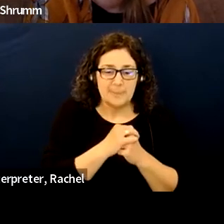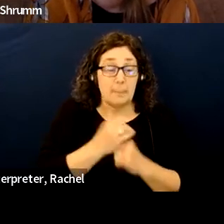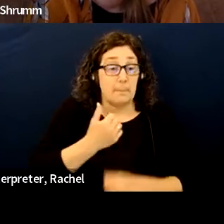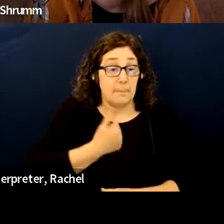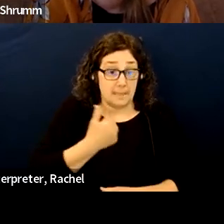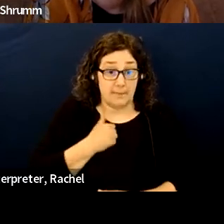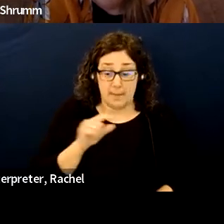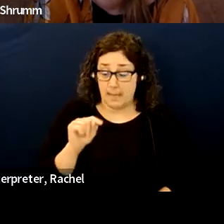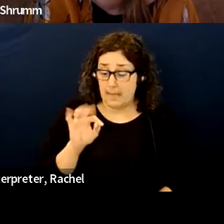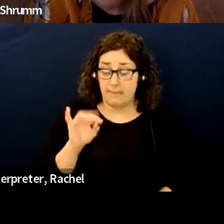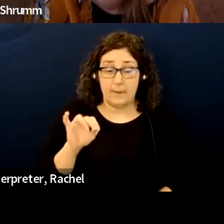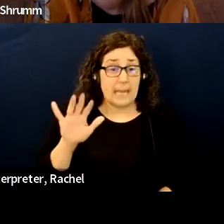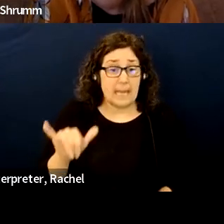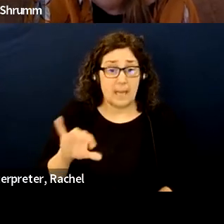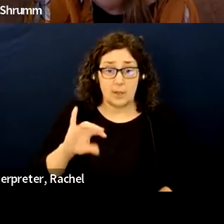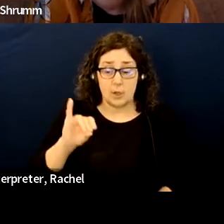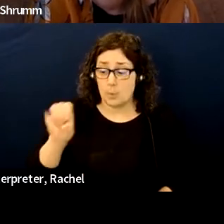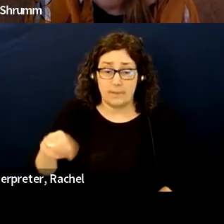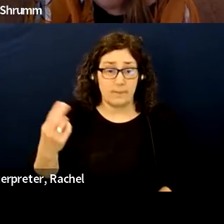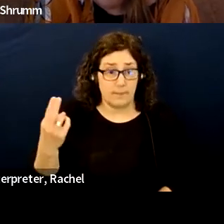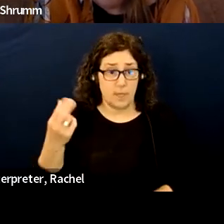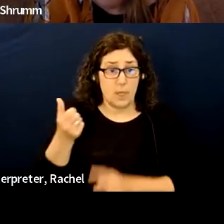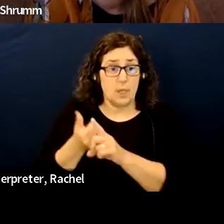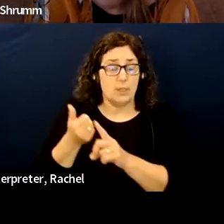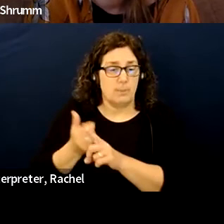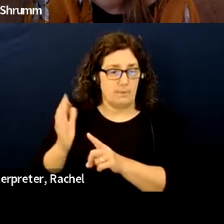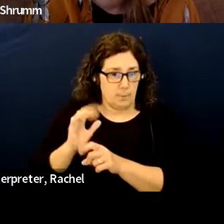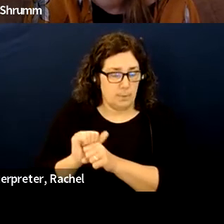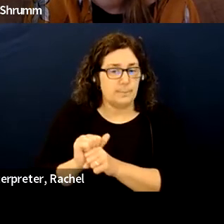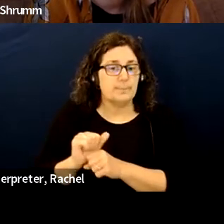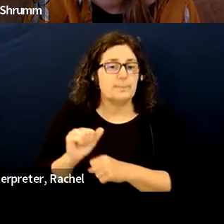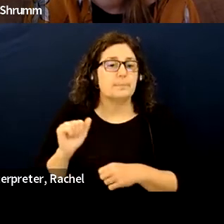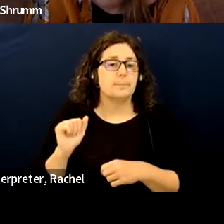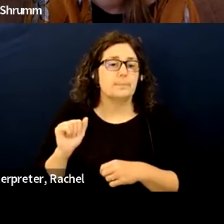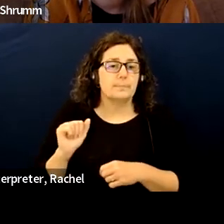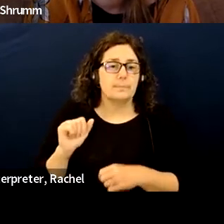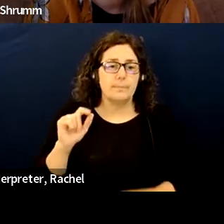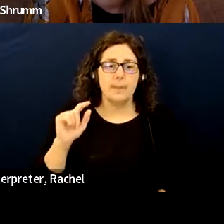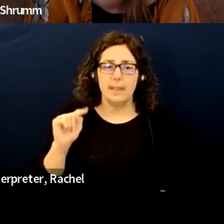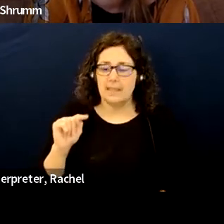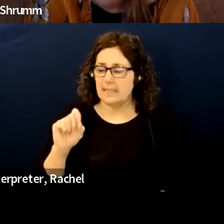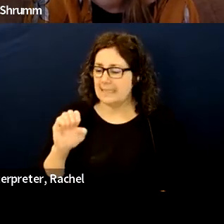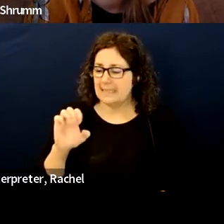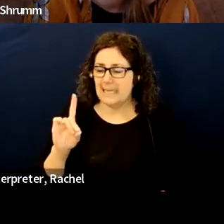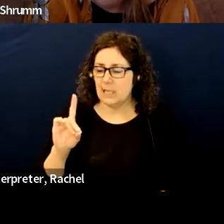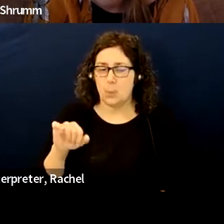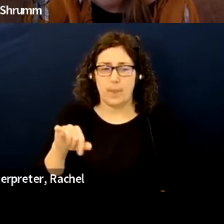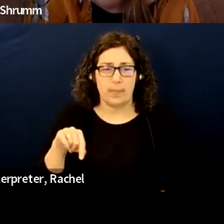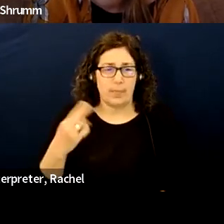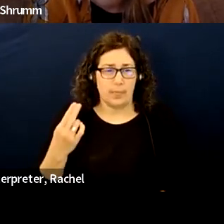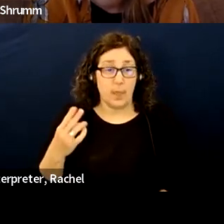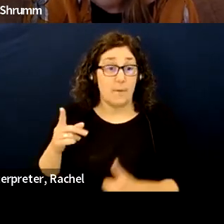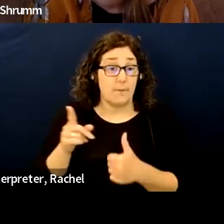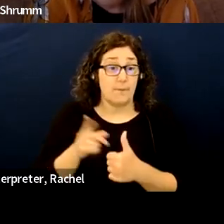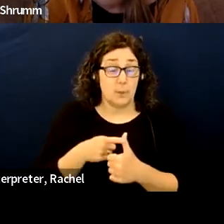and Tiffany Joseph, who used to work in Sneedquith, I currently still do. Sneedquith is the first Saanich village site. It's taught